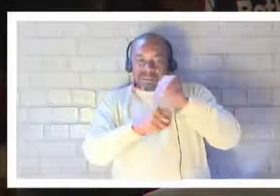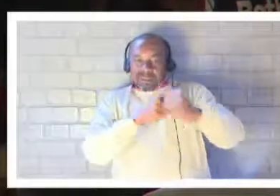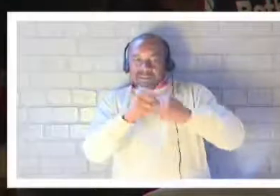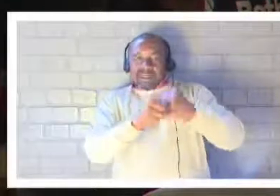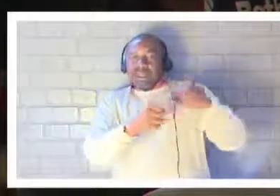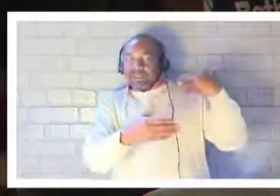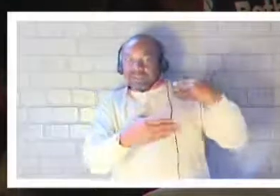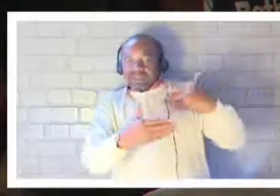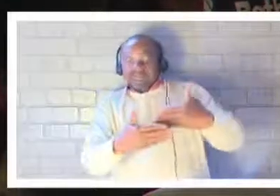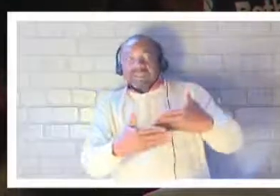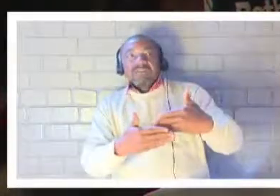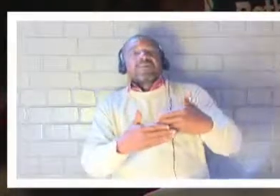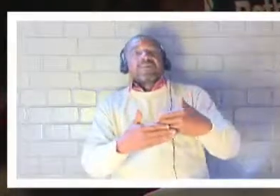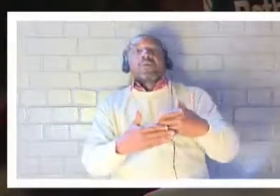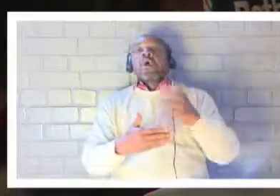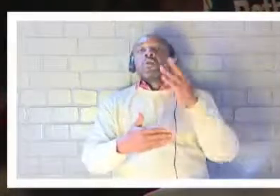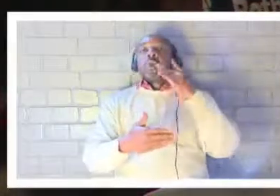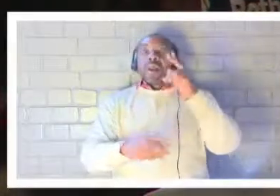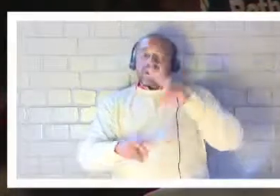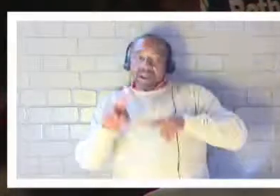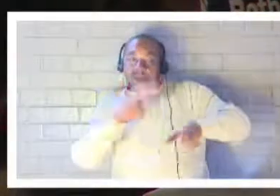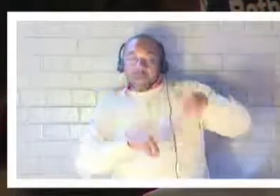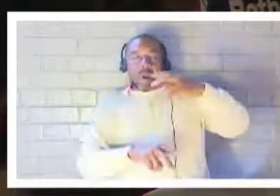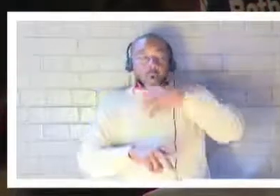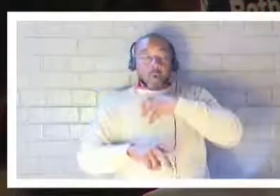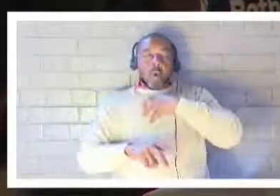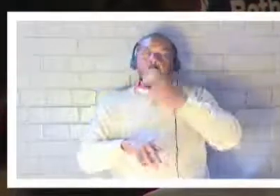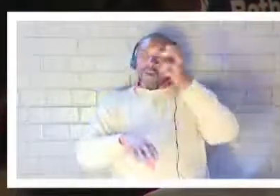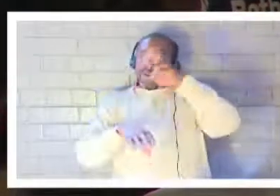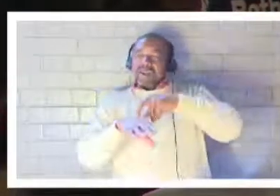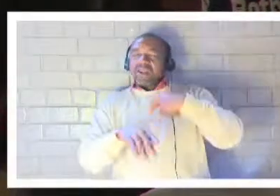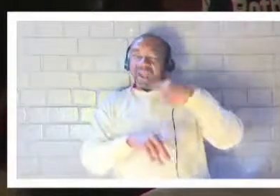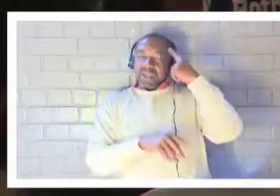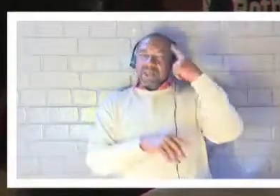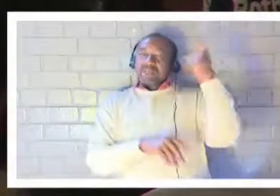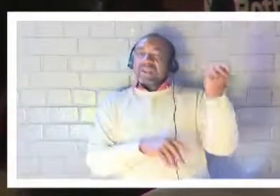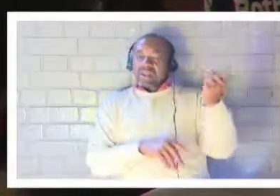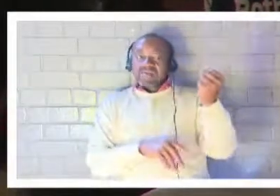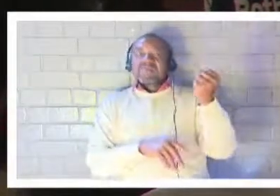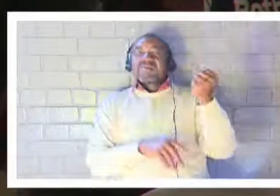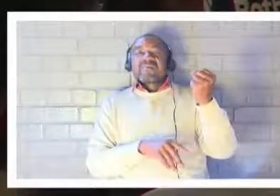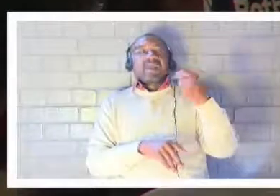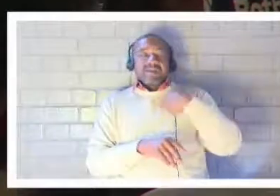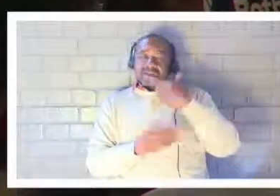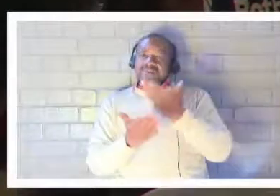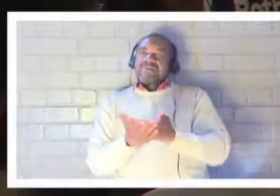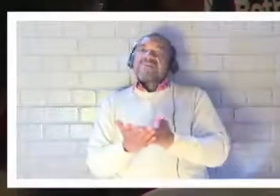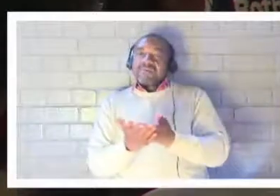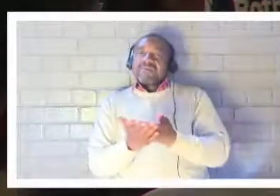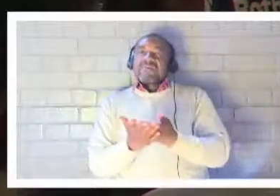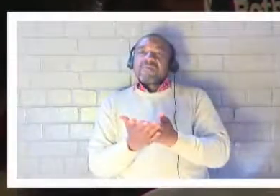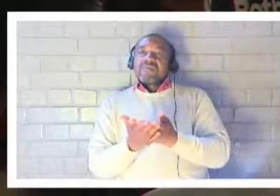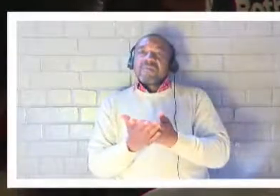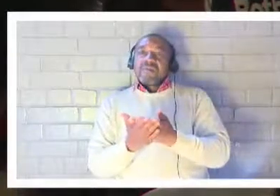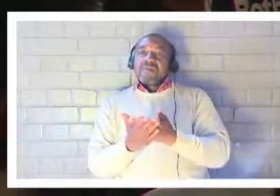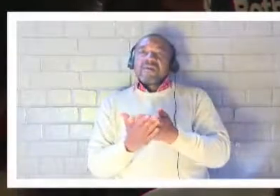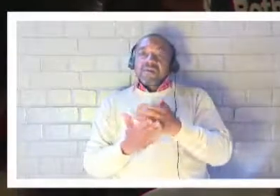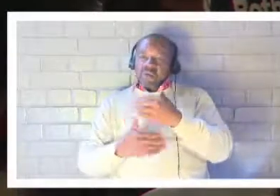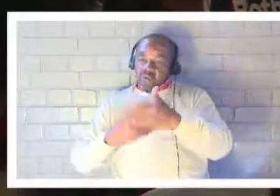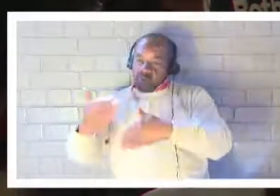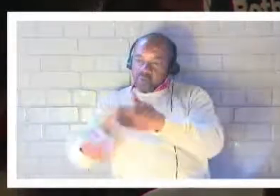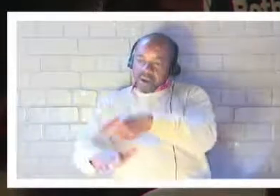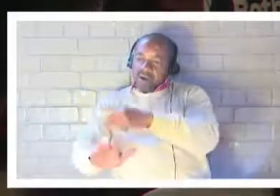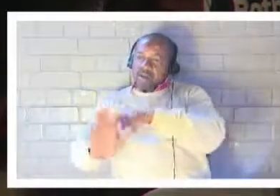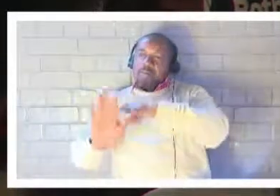So considering our needs, I believe that we can run the